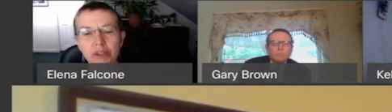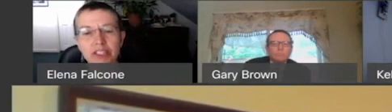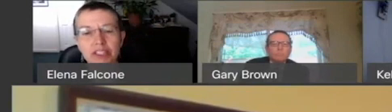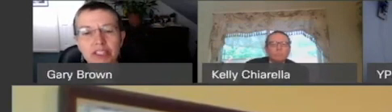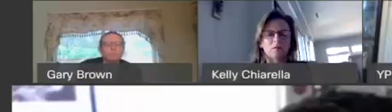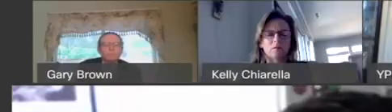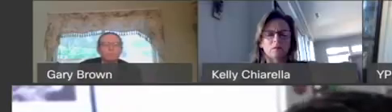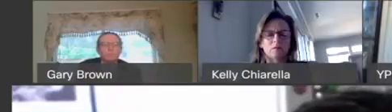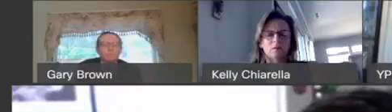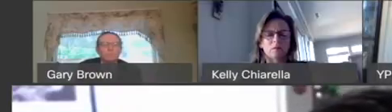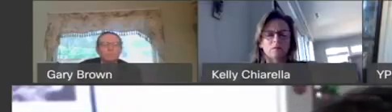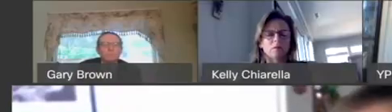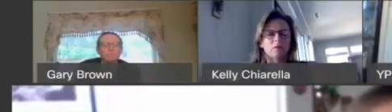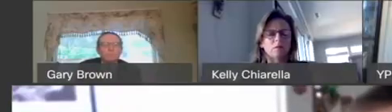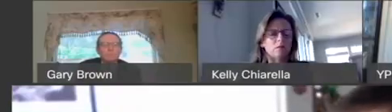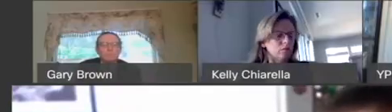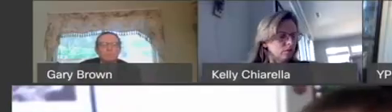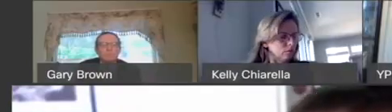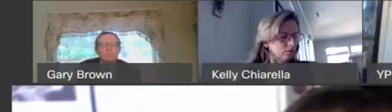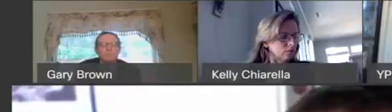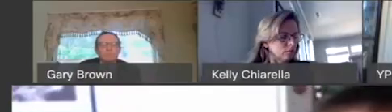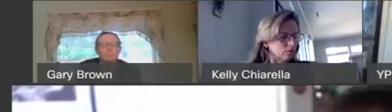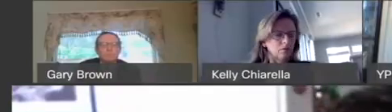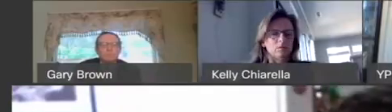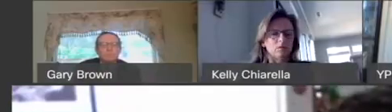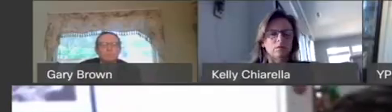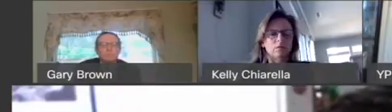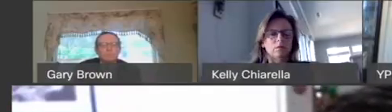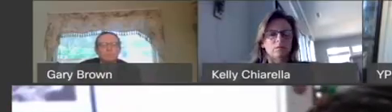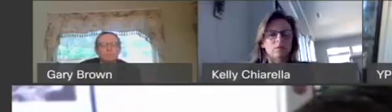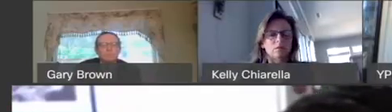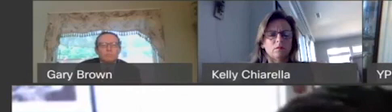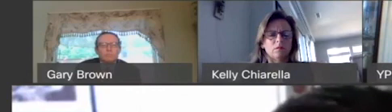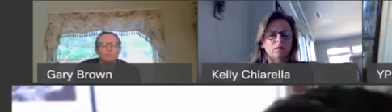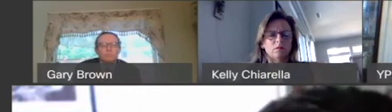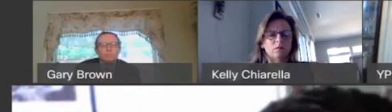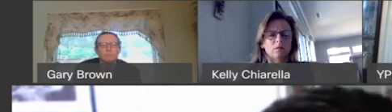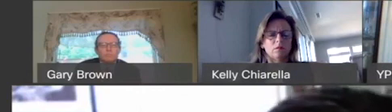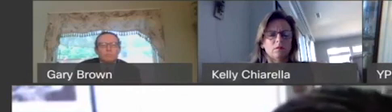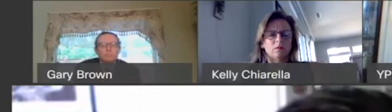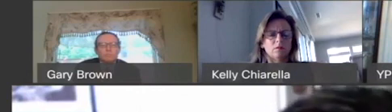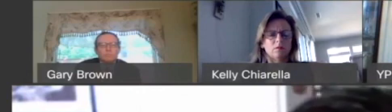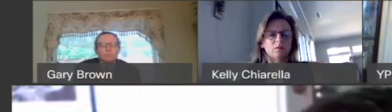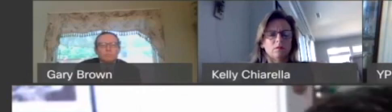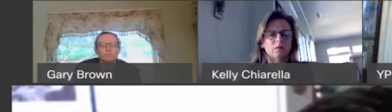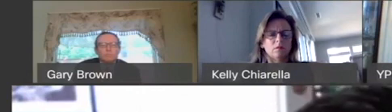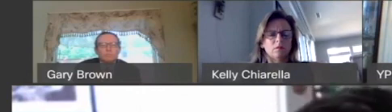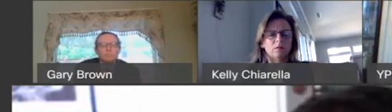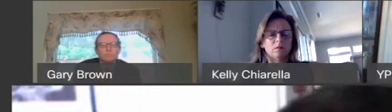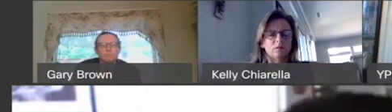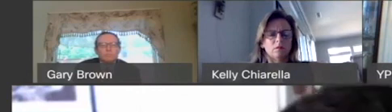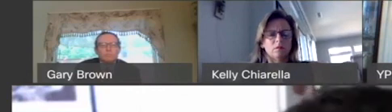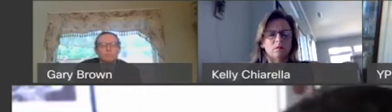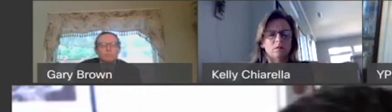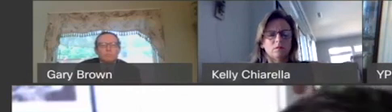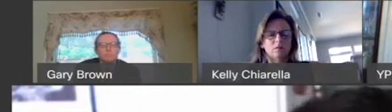we've posted a snippet of your explanation of how to use a mask and gloves to the seniorlawday.info website, because